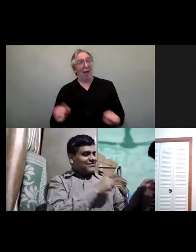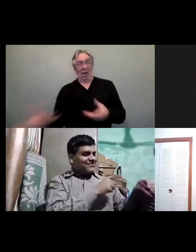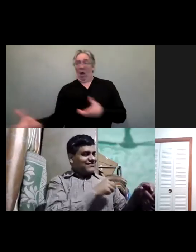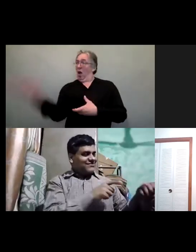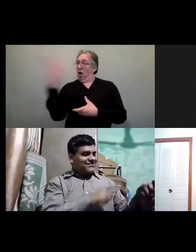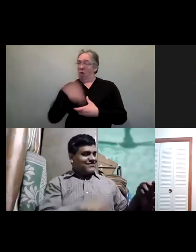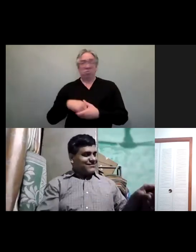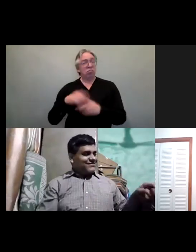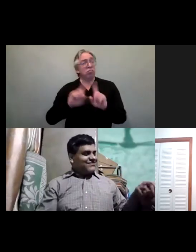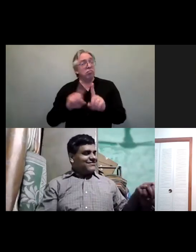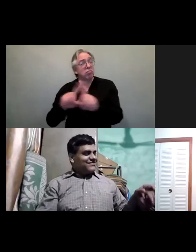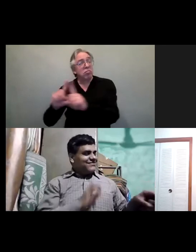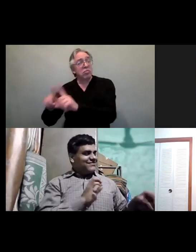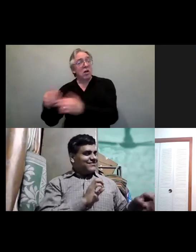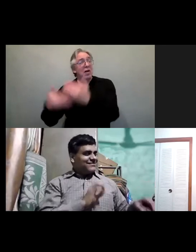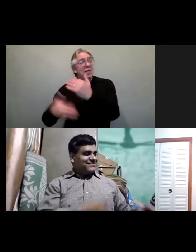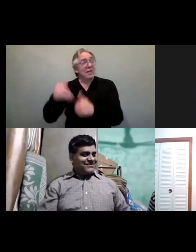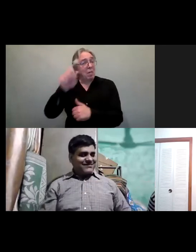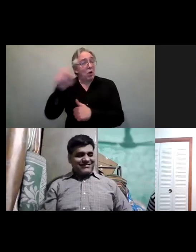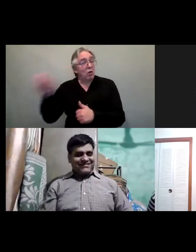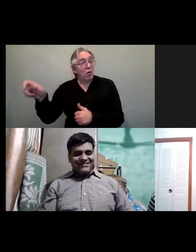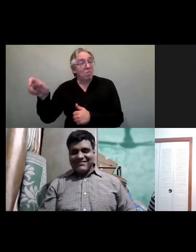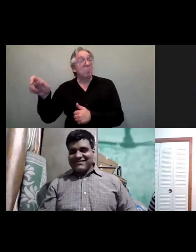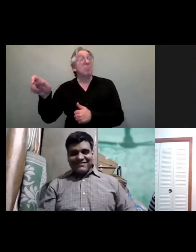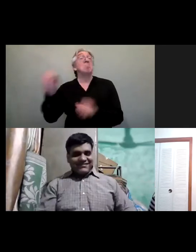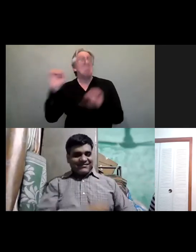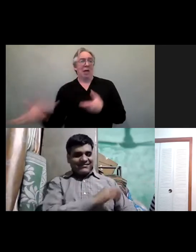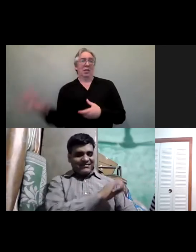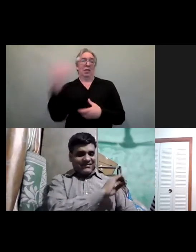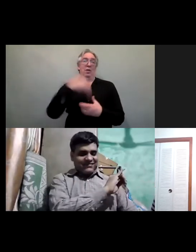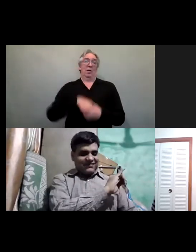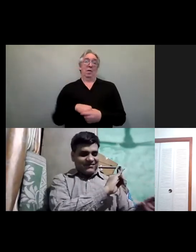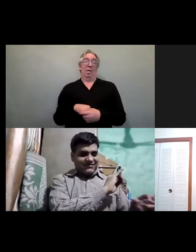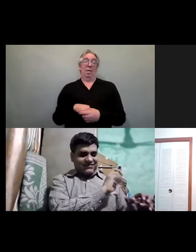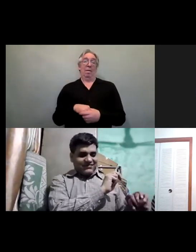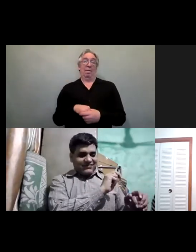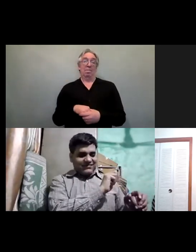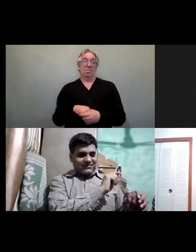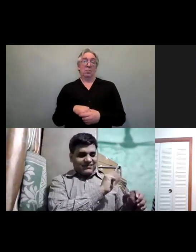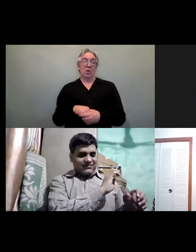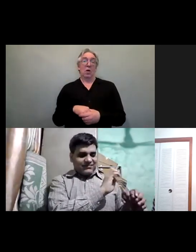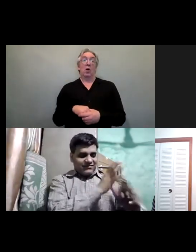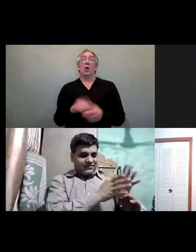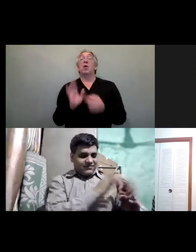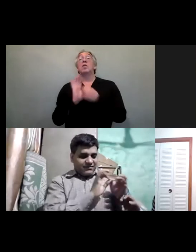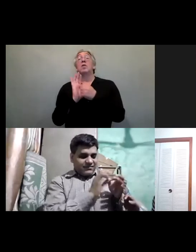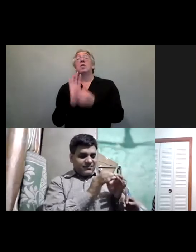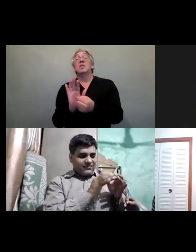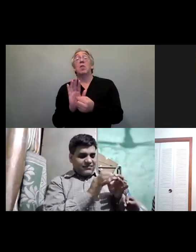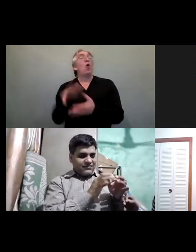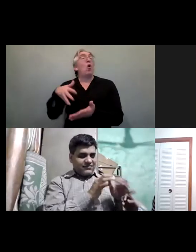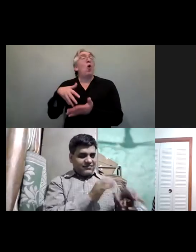with disability, and especially the ones coming from underrepresented groups. For instance, regarding the